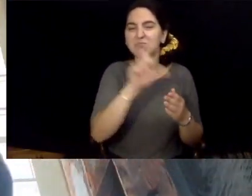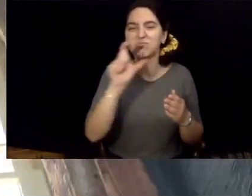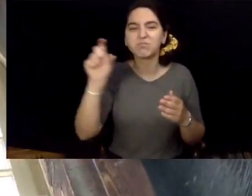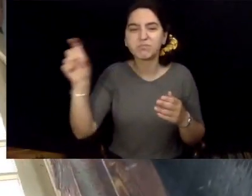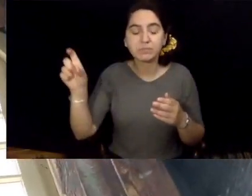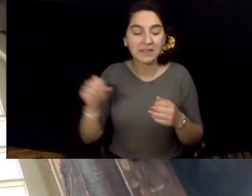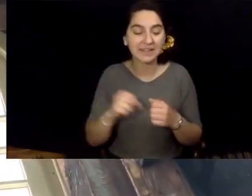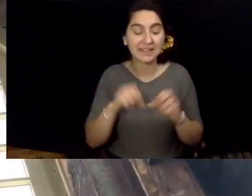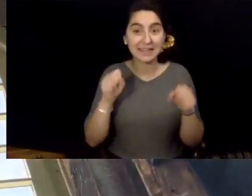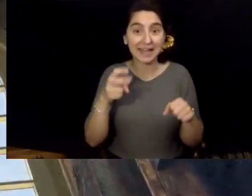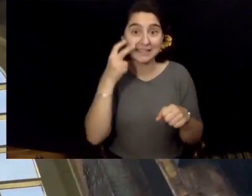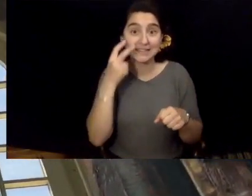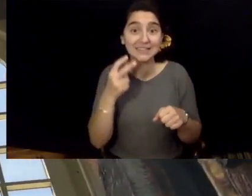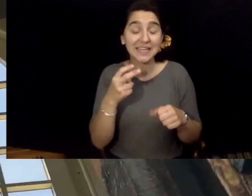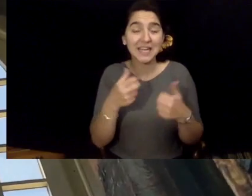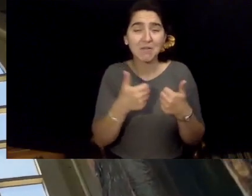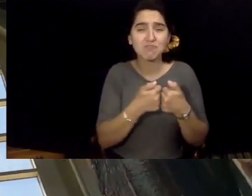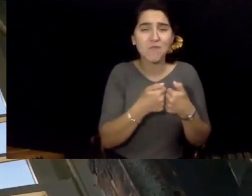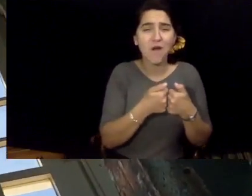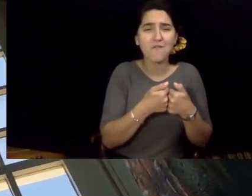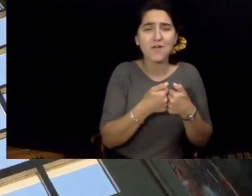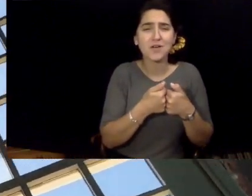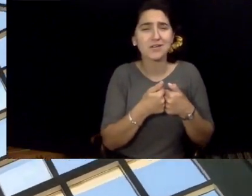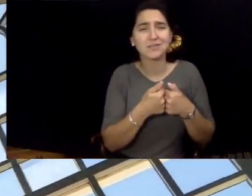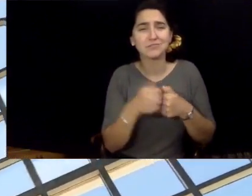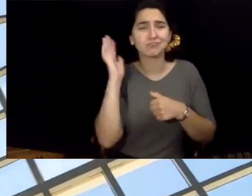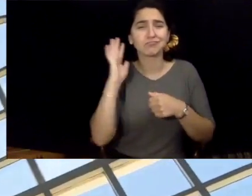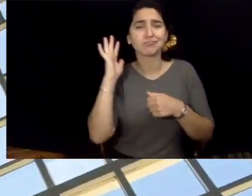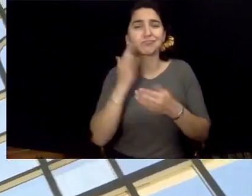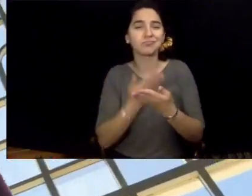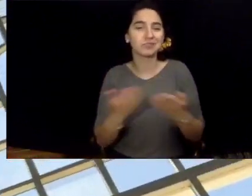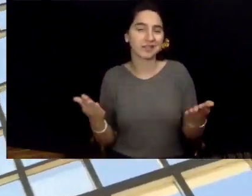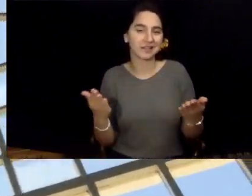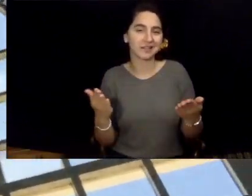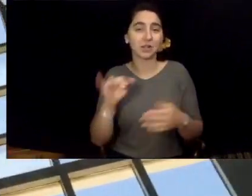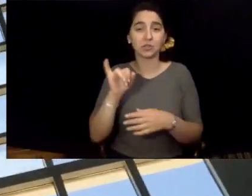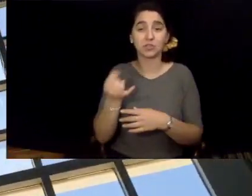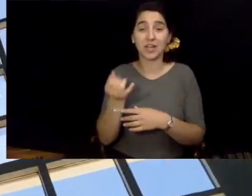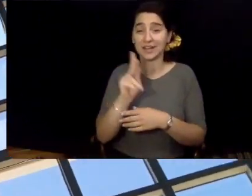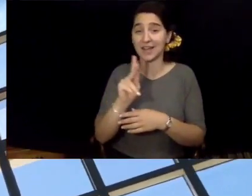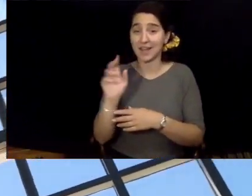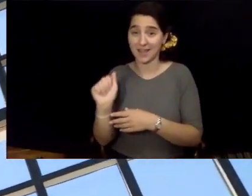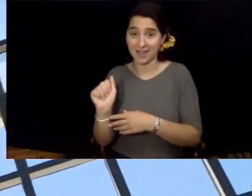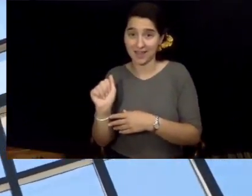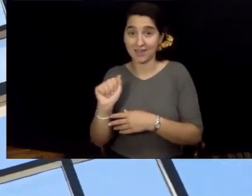it says, Lovers Were Here. Let's say Lovers Were Here? Yes.